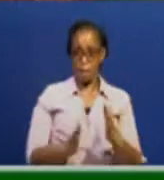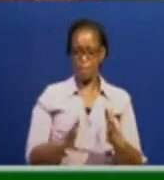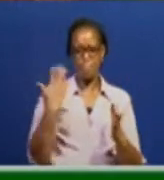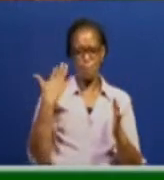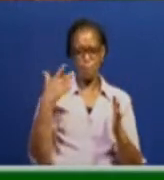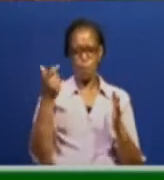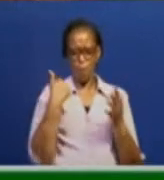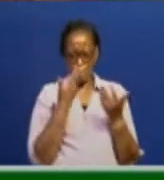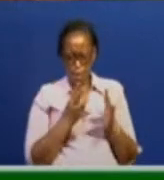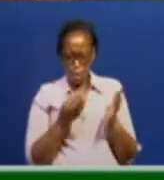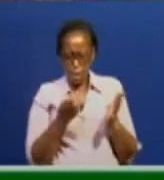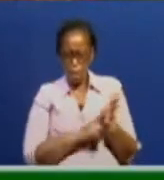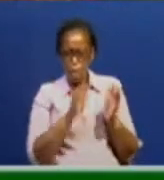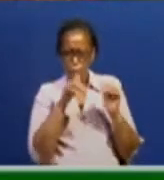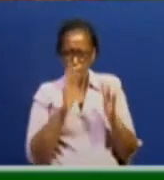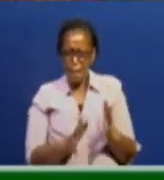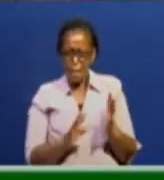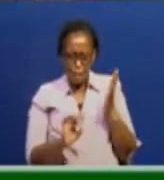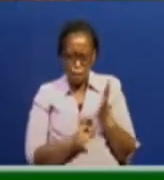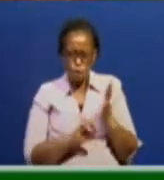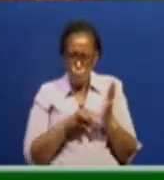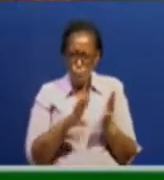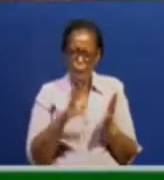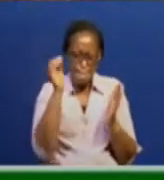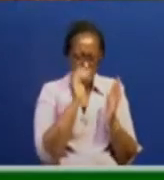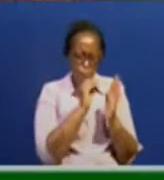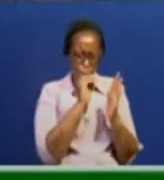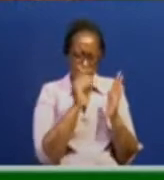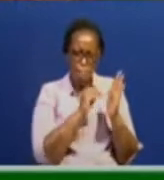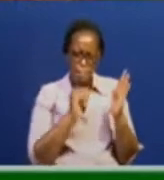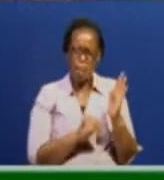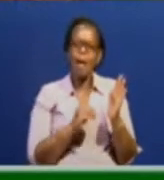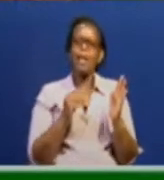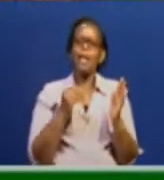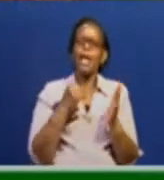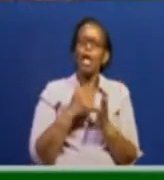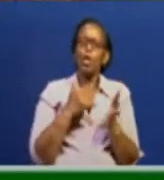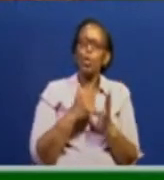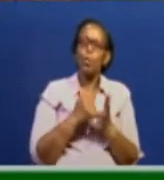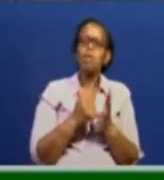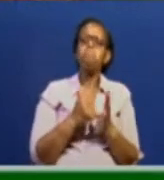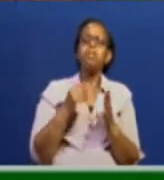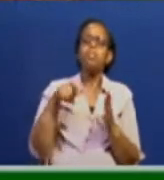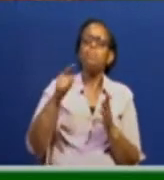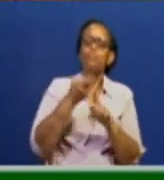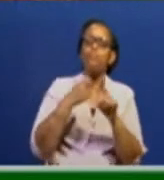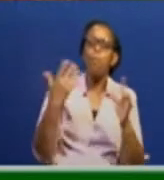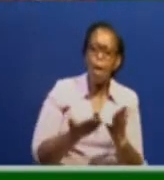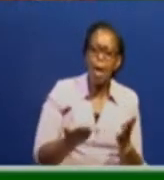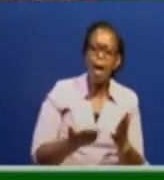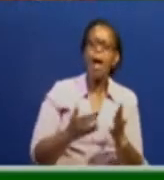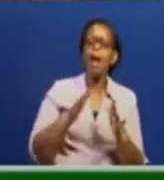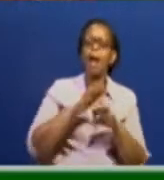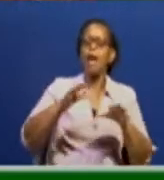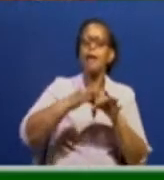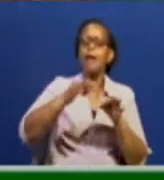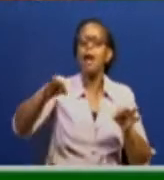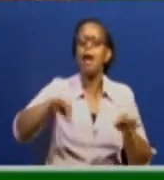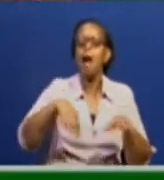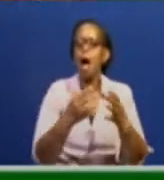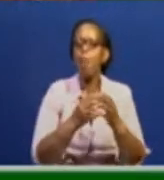register with accurate details of the location and acreage of their agricultural land holdings.